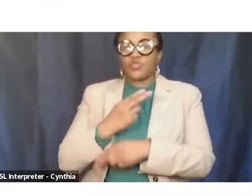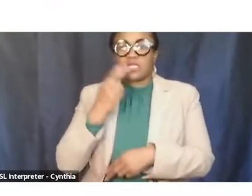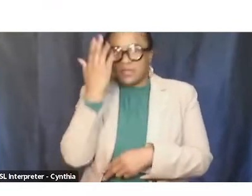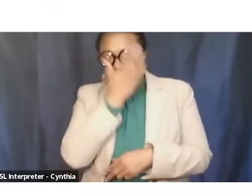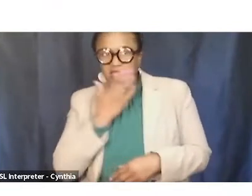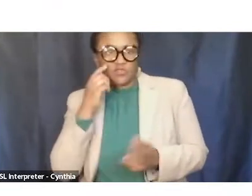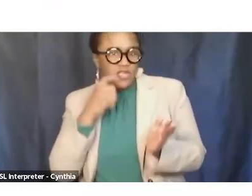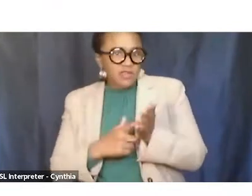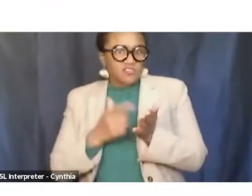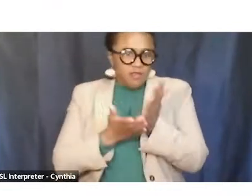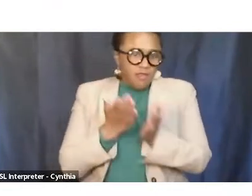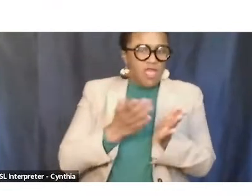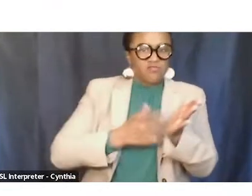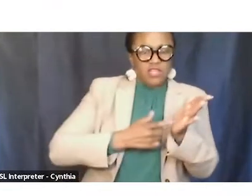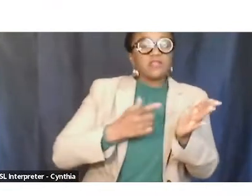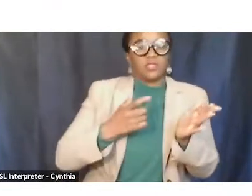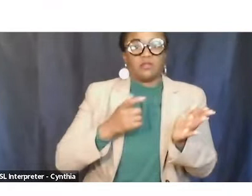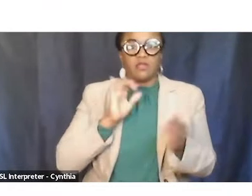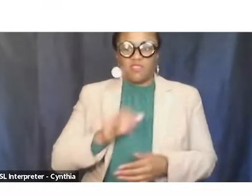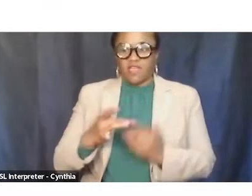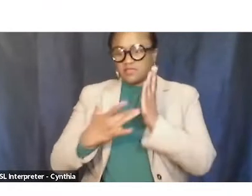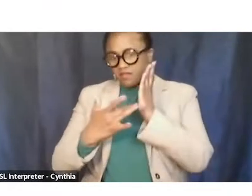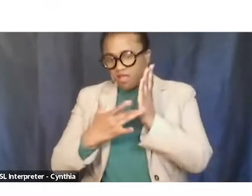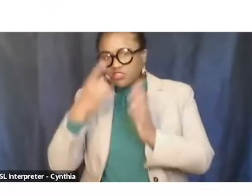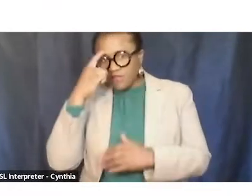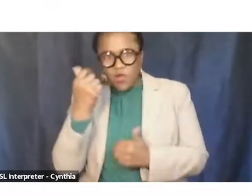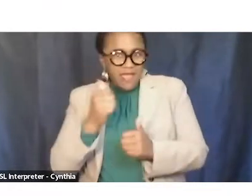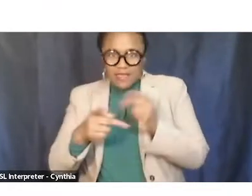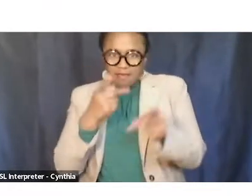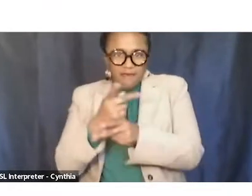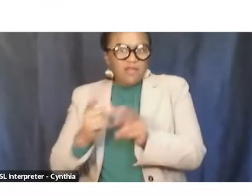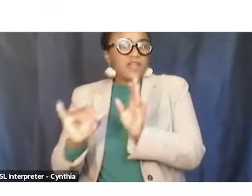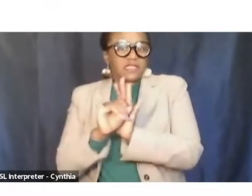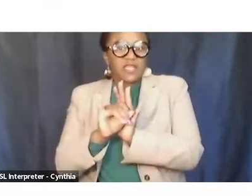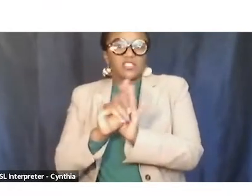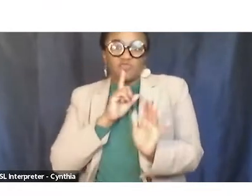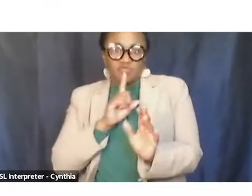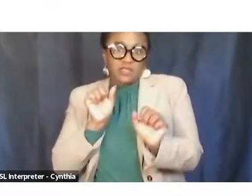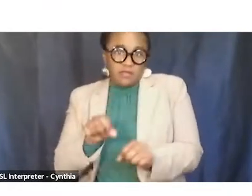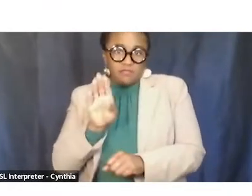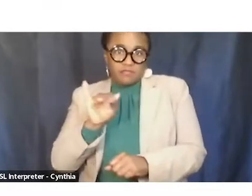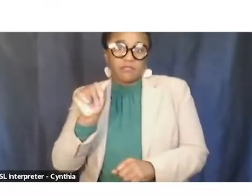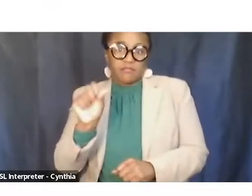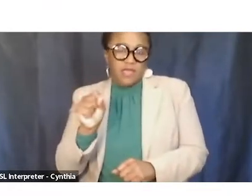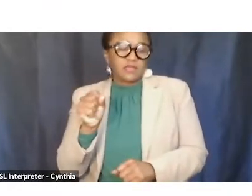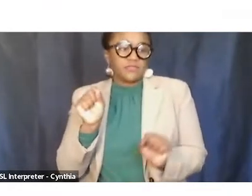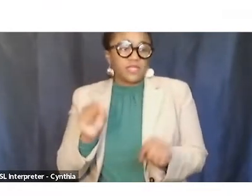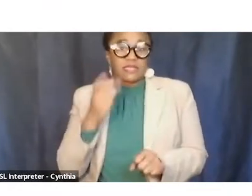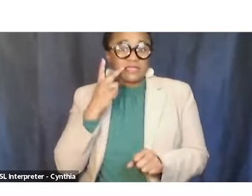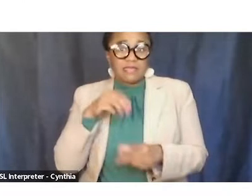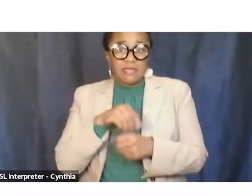technology for any type of identification, it's something that we are seeing in the